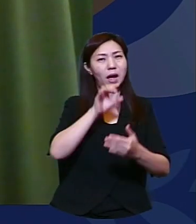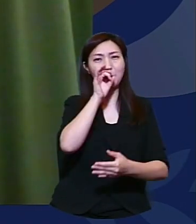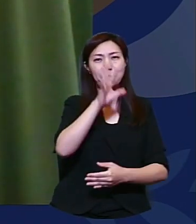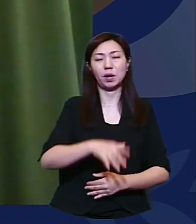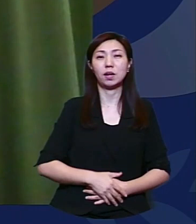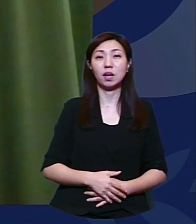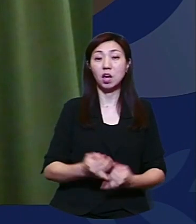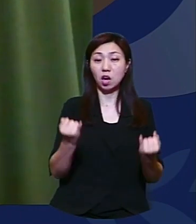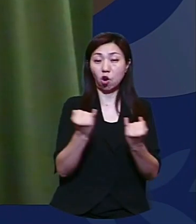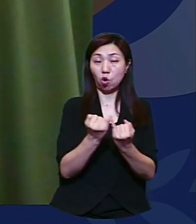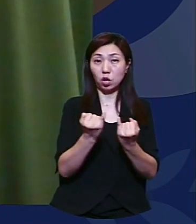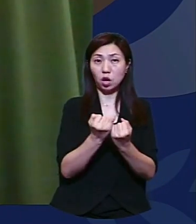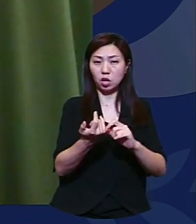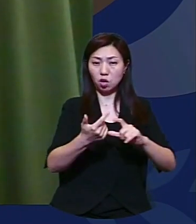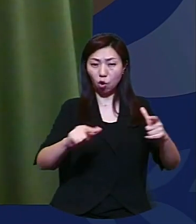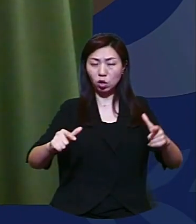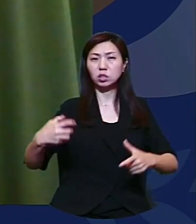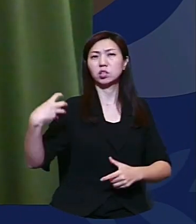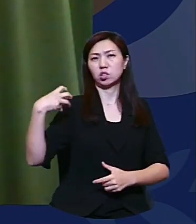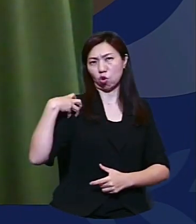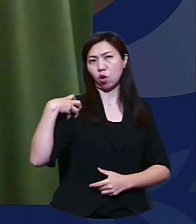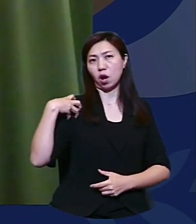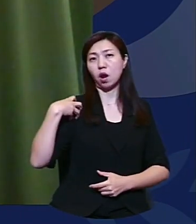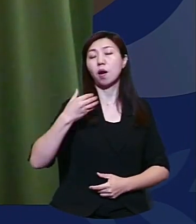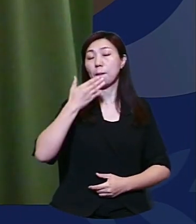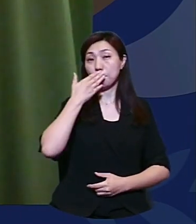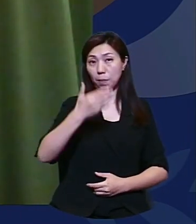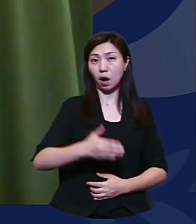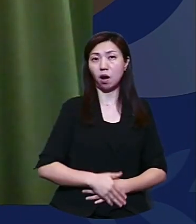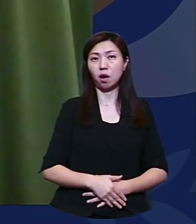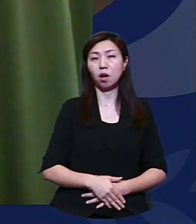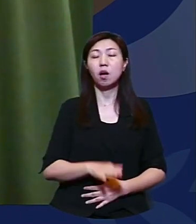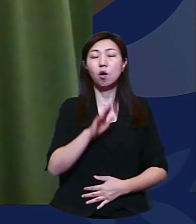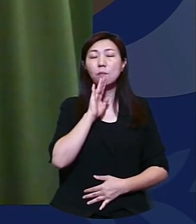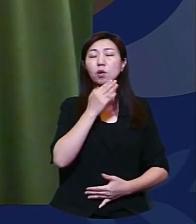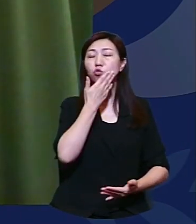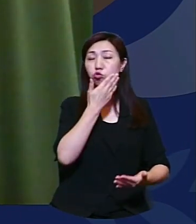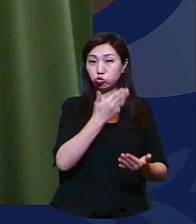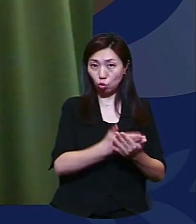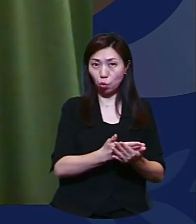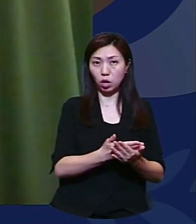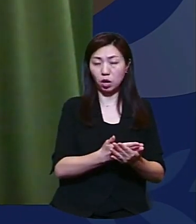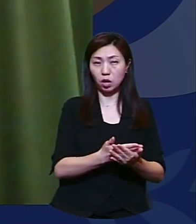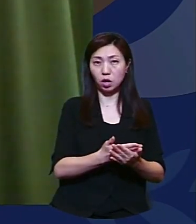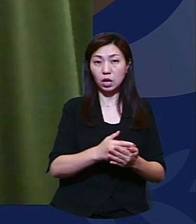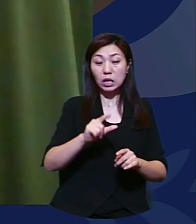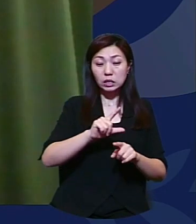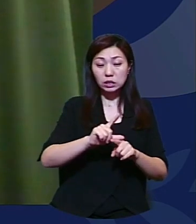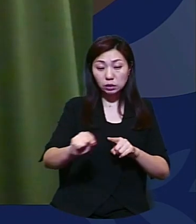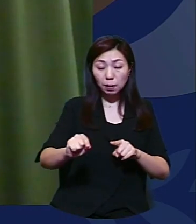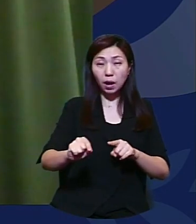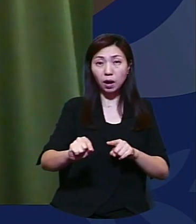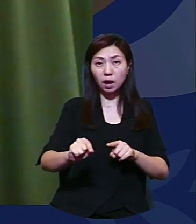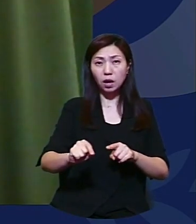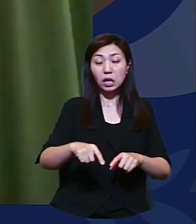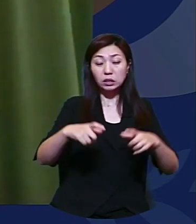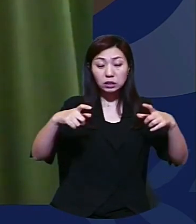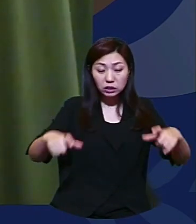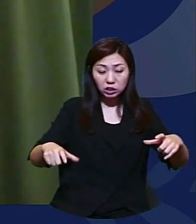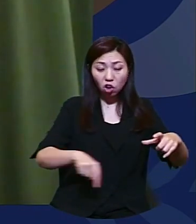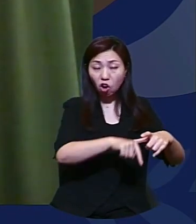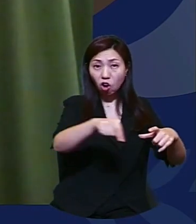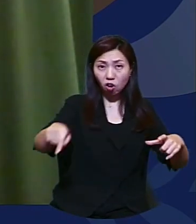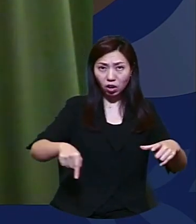a critical piece to this. We know that locally relevant content in local languages, keeping local culture and tradition in